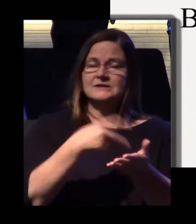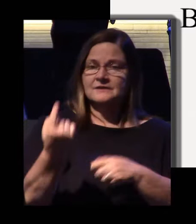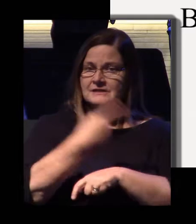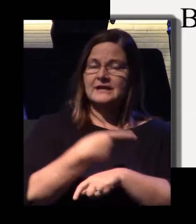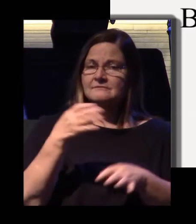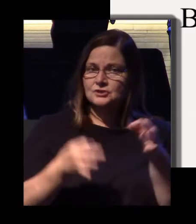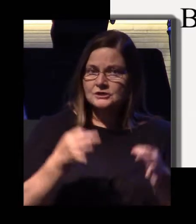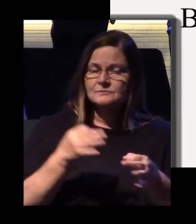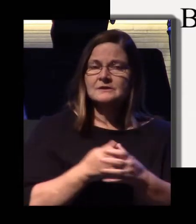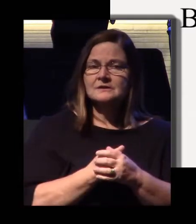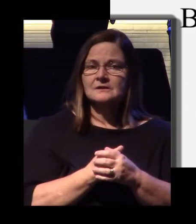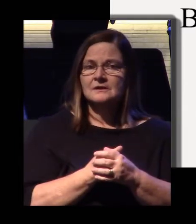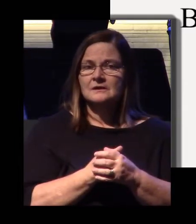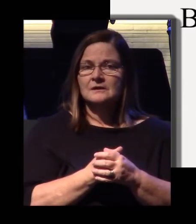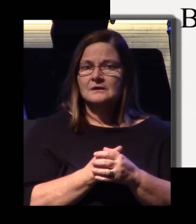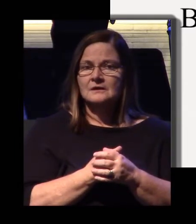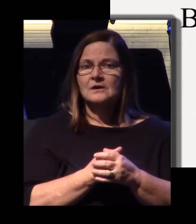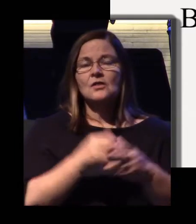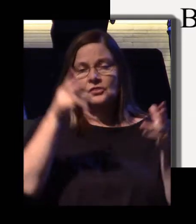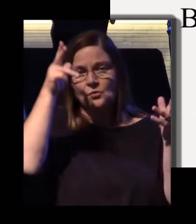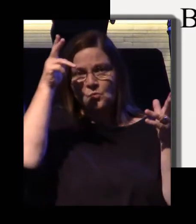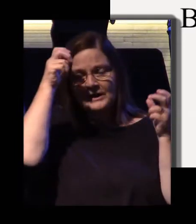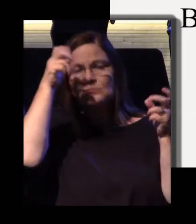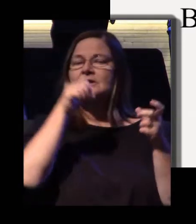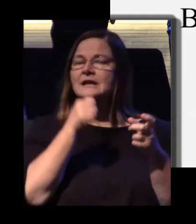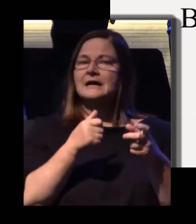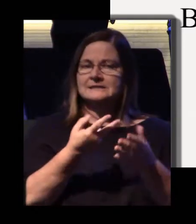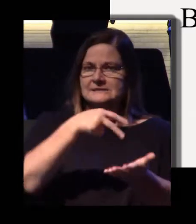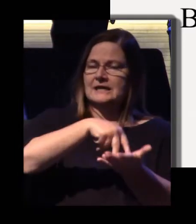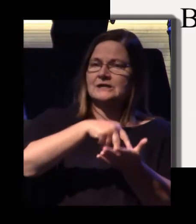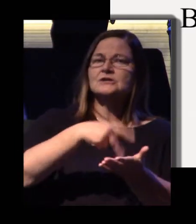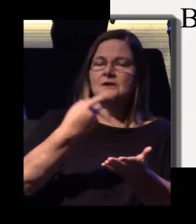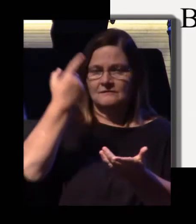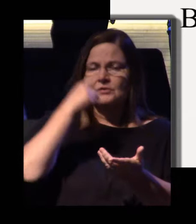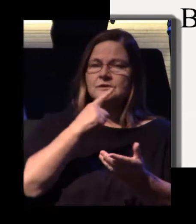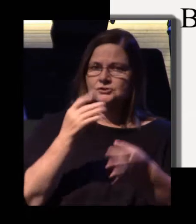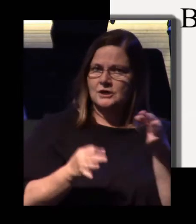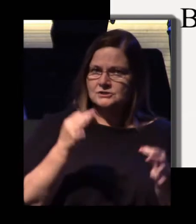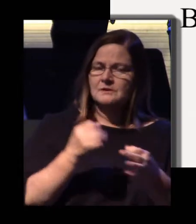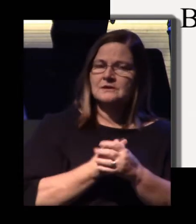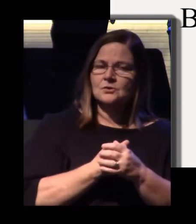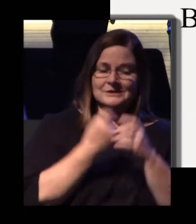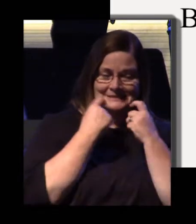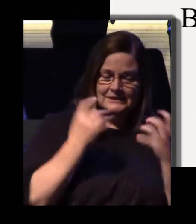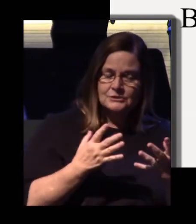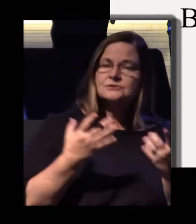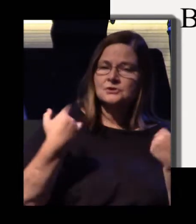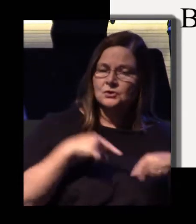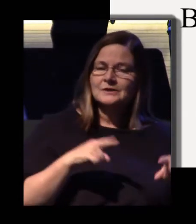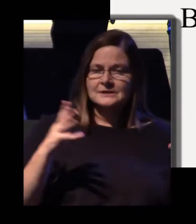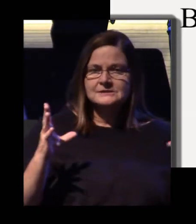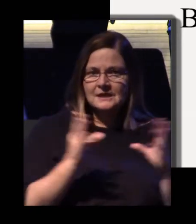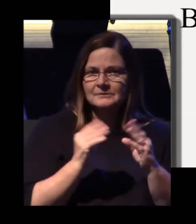be driven away. They will not stand in the day of judgment, verse 5. Therefore, the wicked will not stand in the